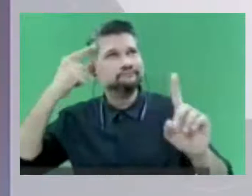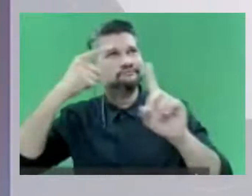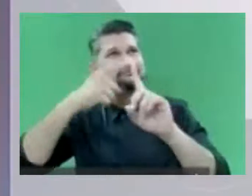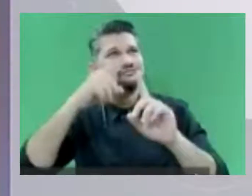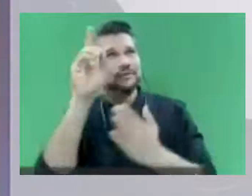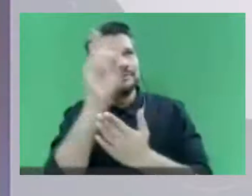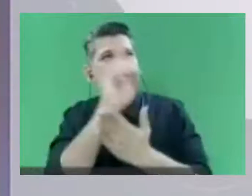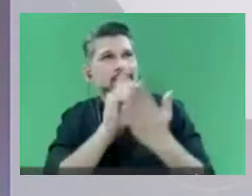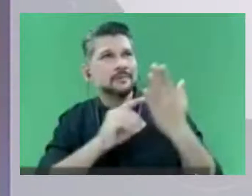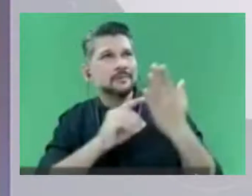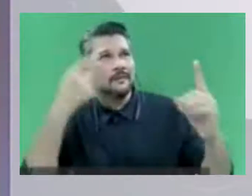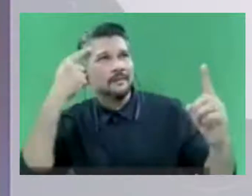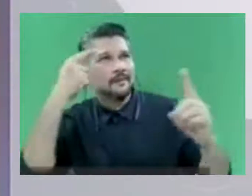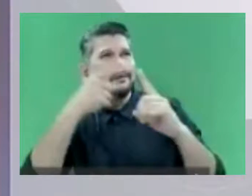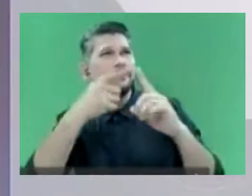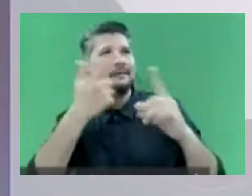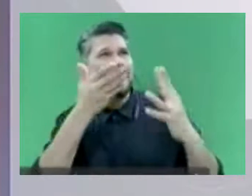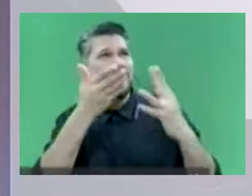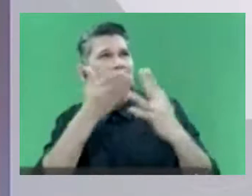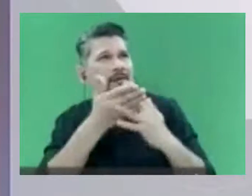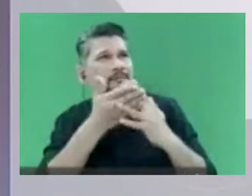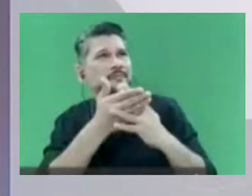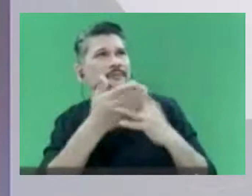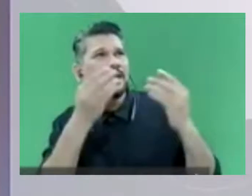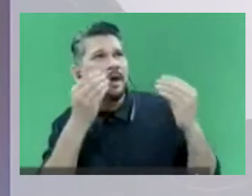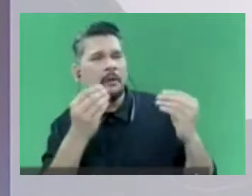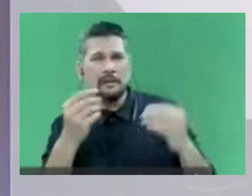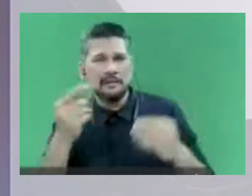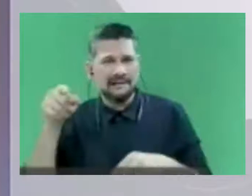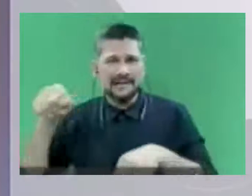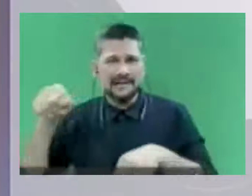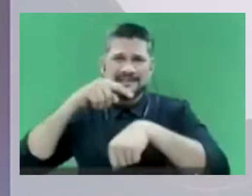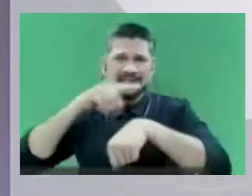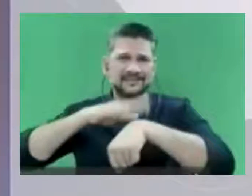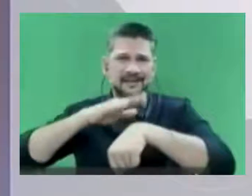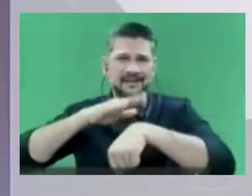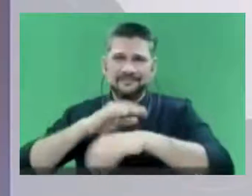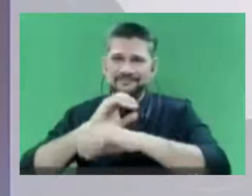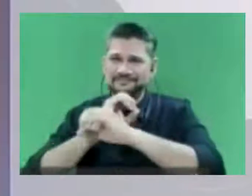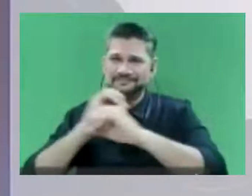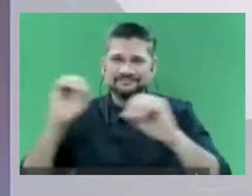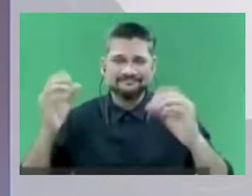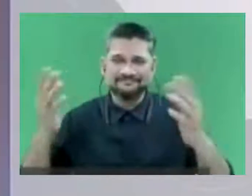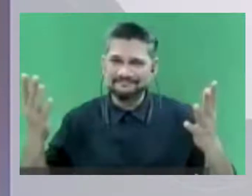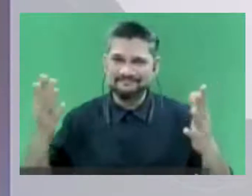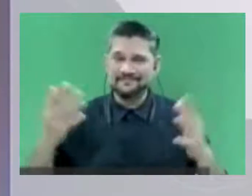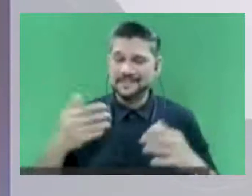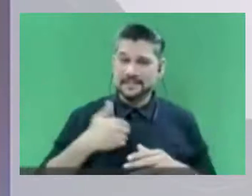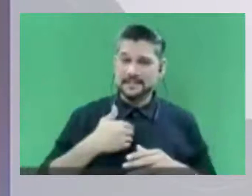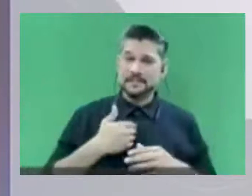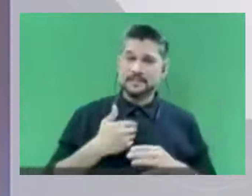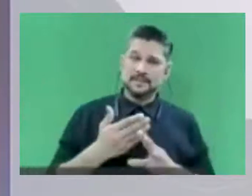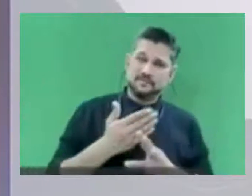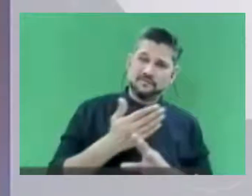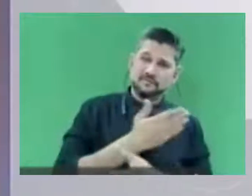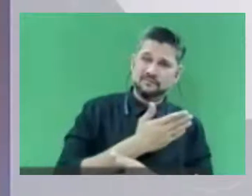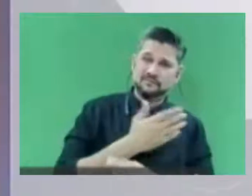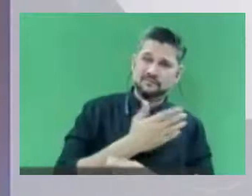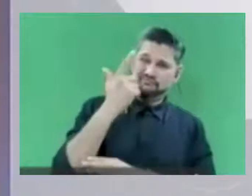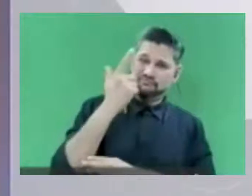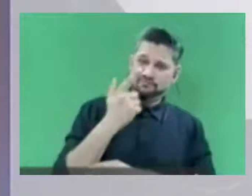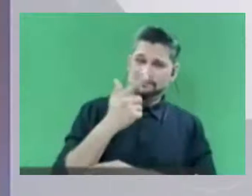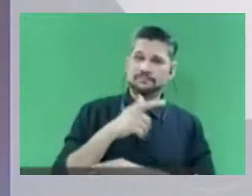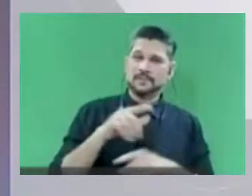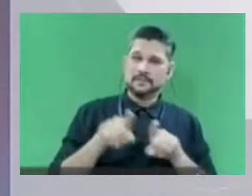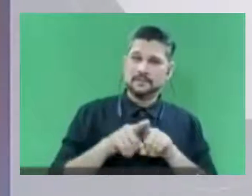etc. I don't remember. Even if I was a volunteer from a very beginning, supporting United Blind Persons